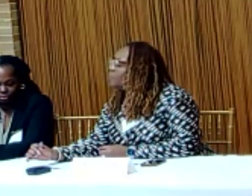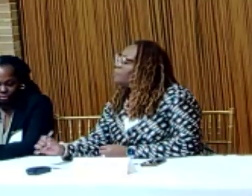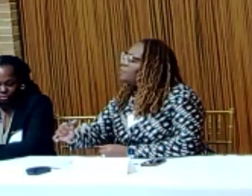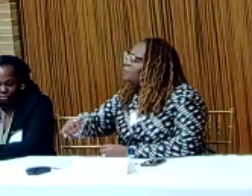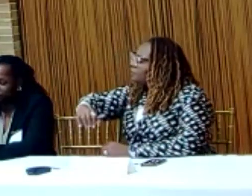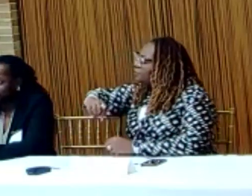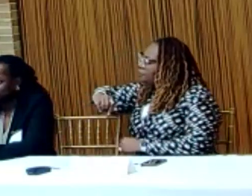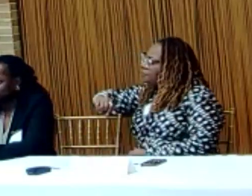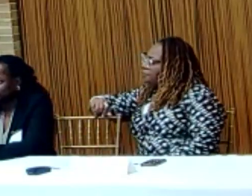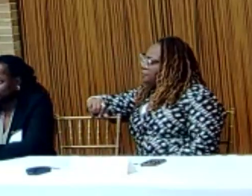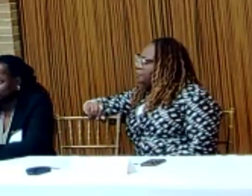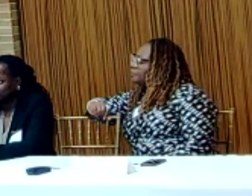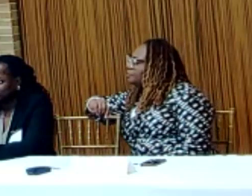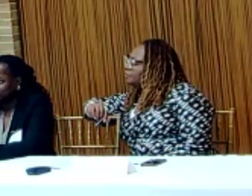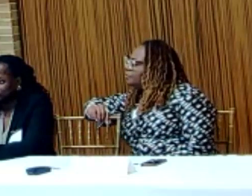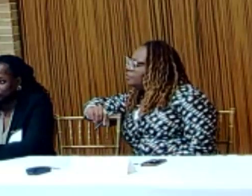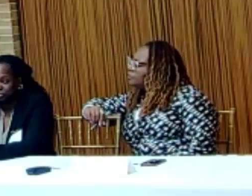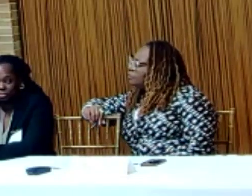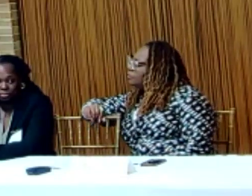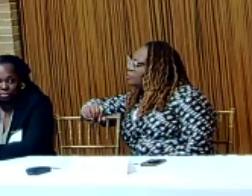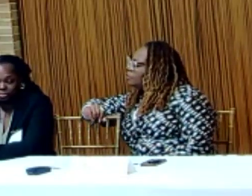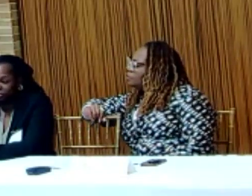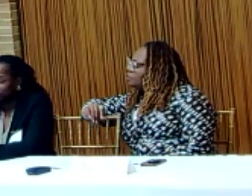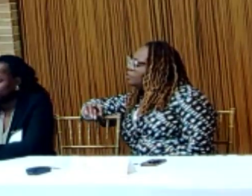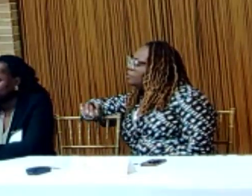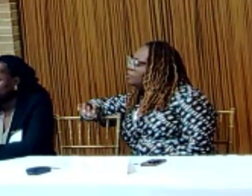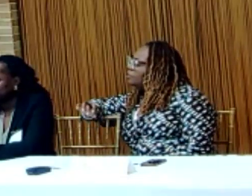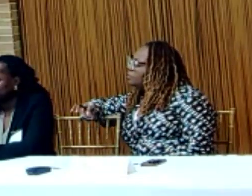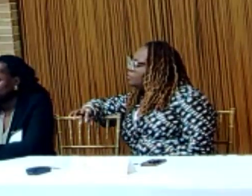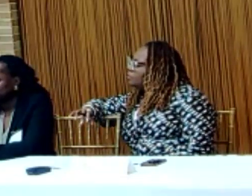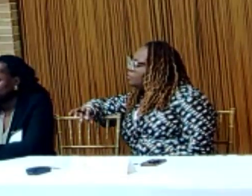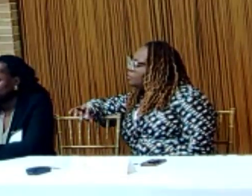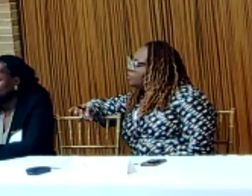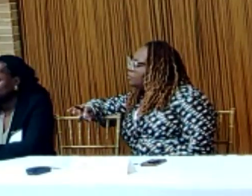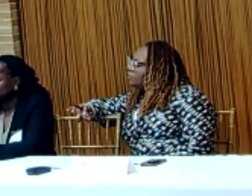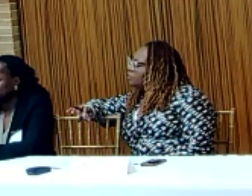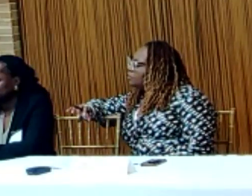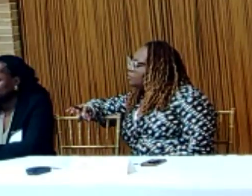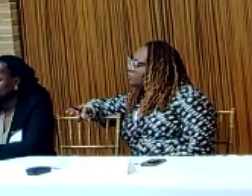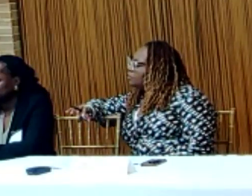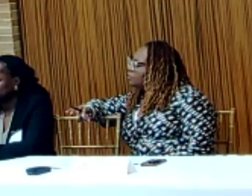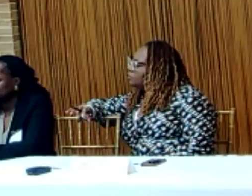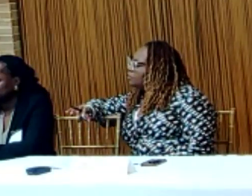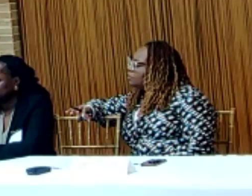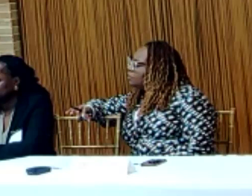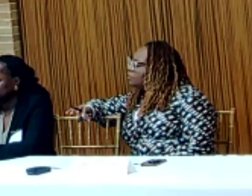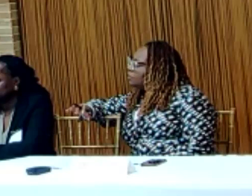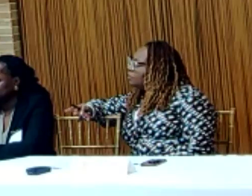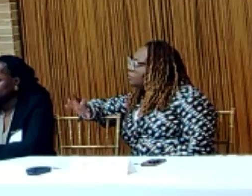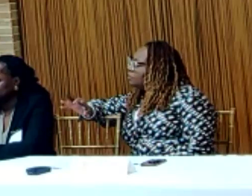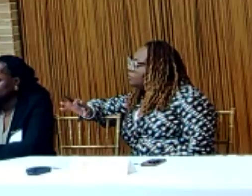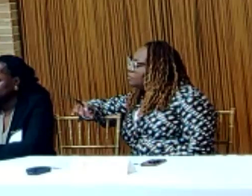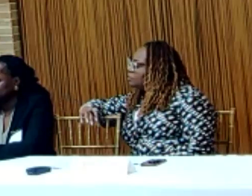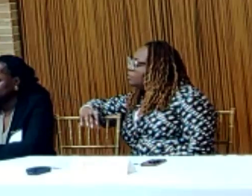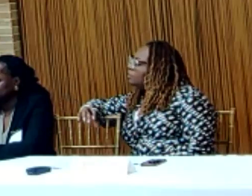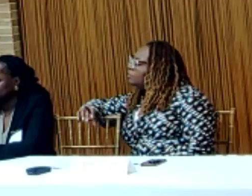agree the listing online that the agent will be paid the buyer's agent will be paid a certain Commission paid by